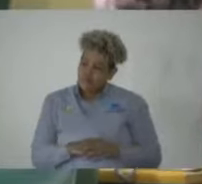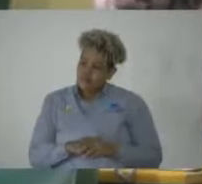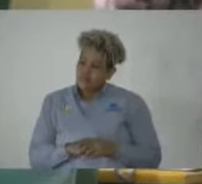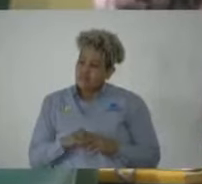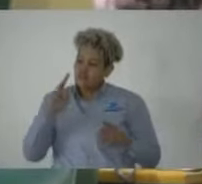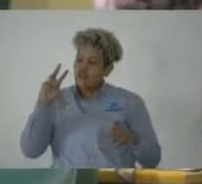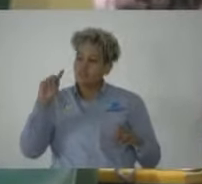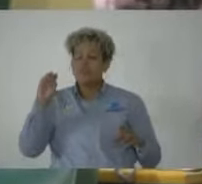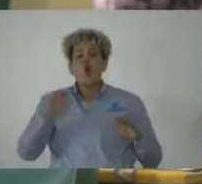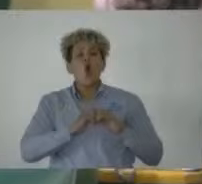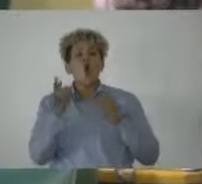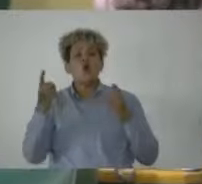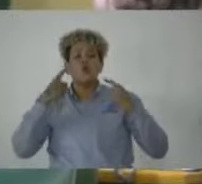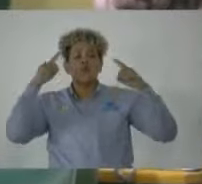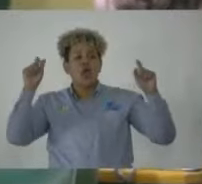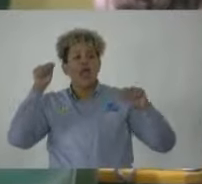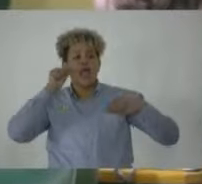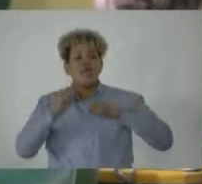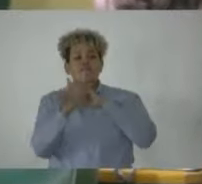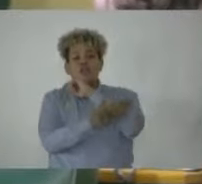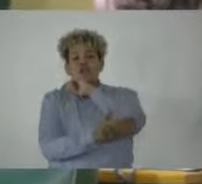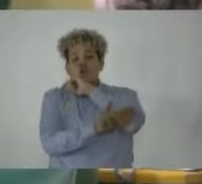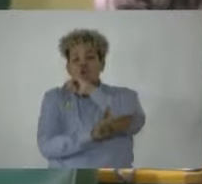WTO works, Madam Speaker,